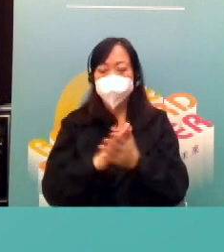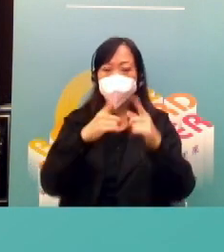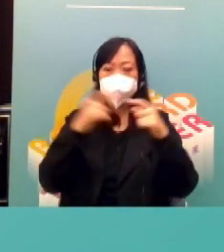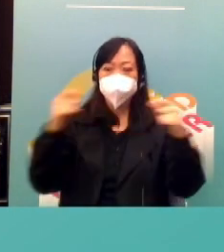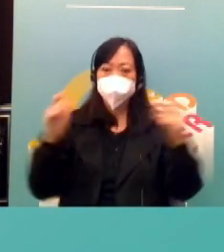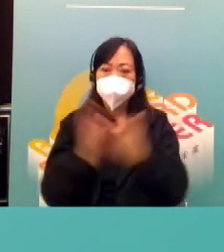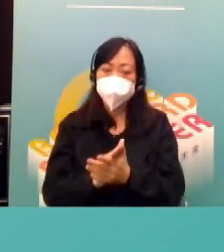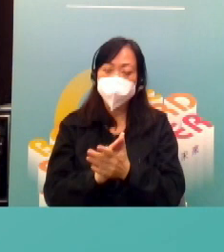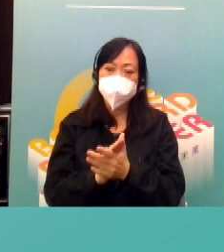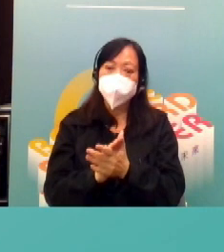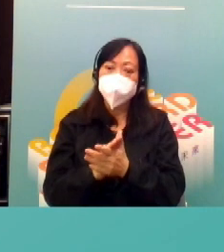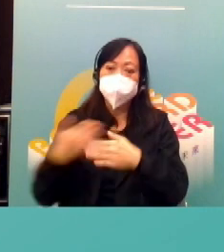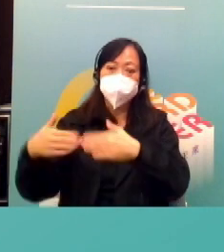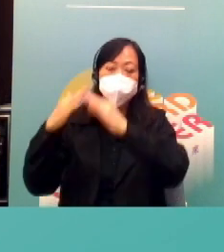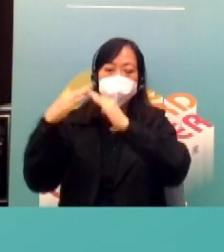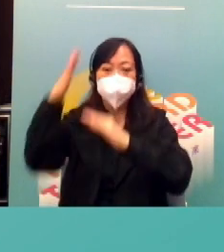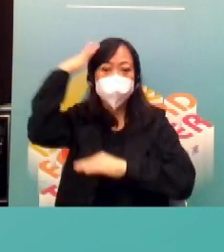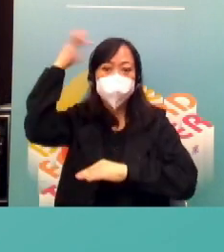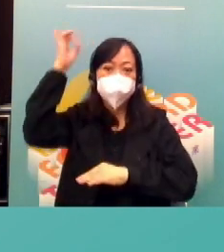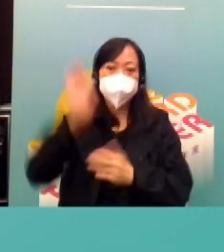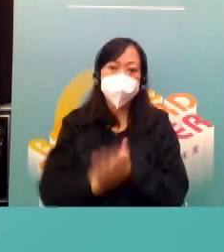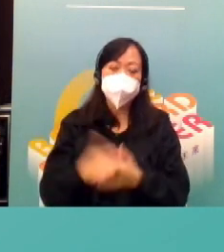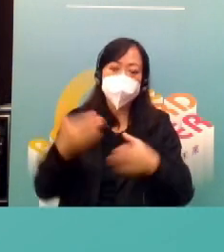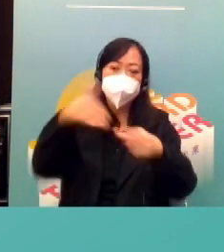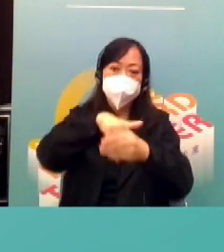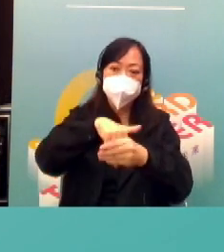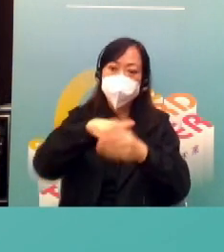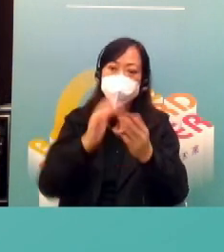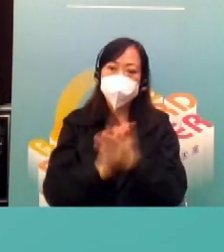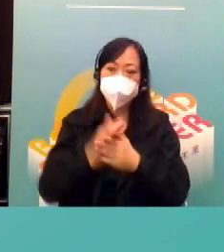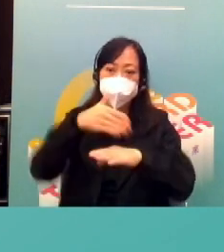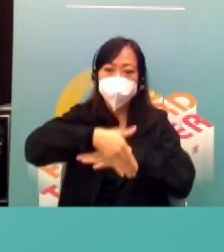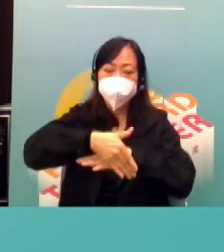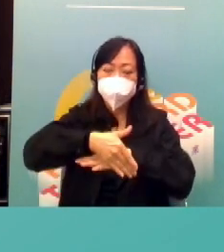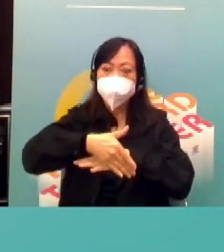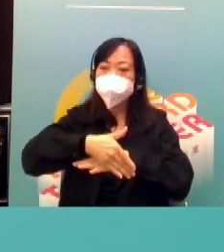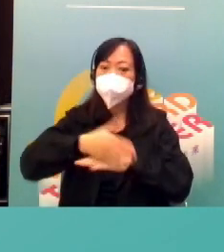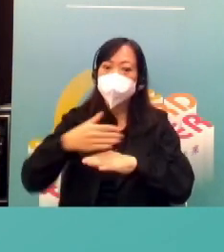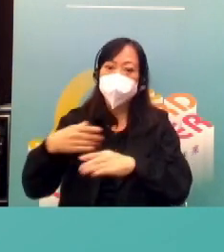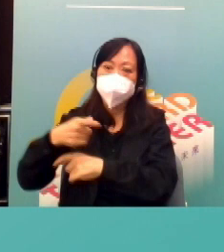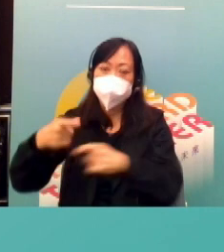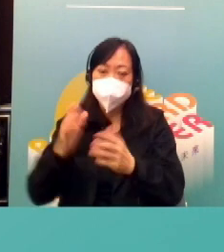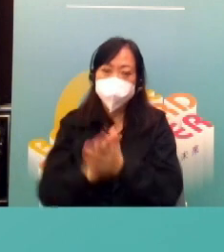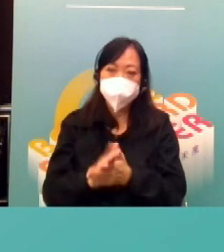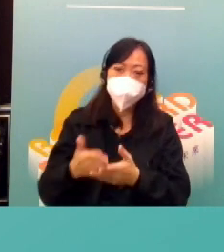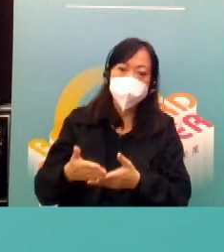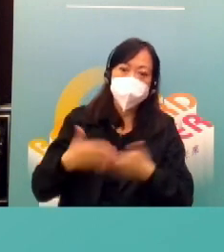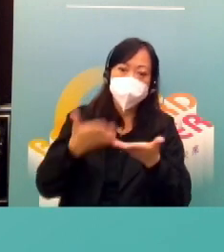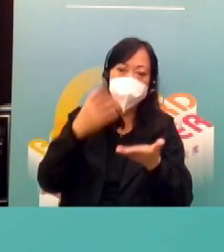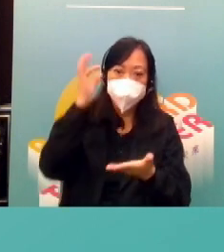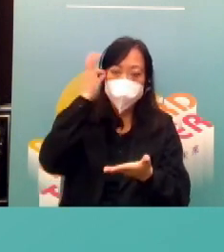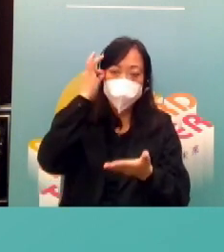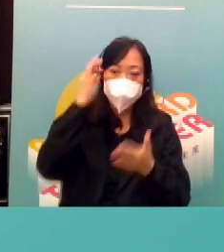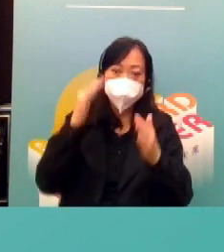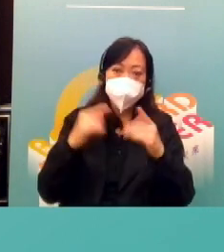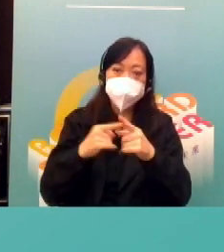a social enterprise that is providing low-cost housing solutions to the very poorest people in urban slums. And if you were to make that investment, you would get 100%